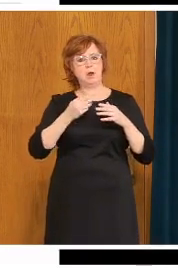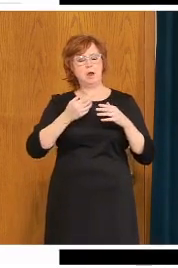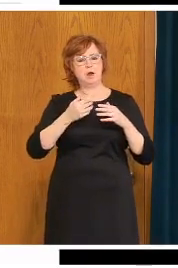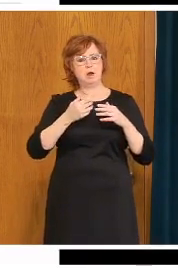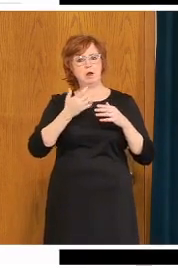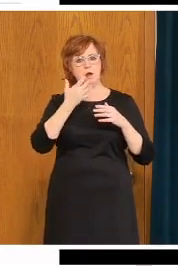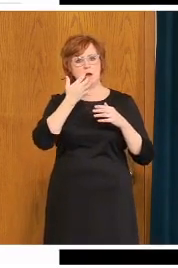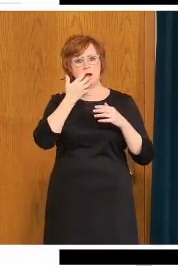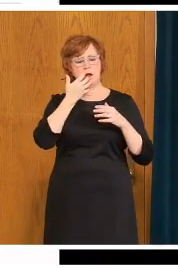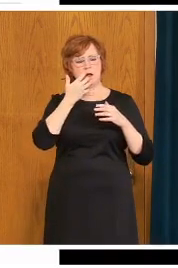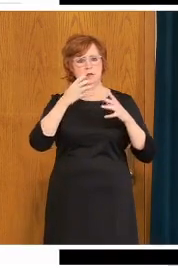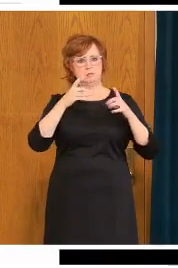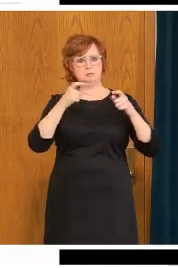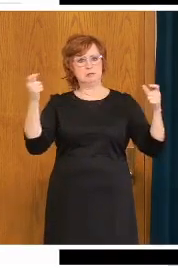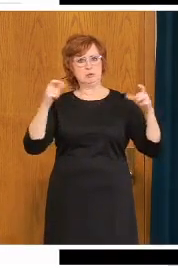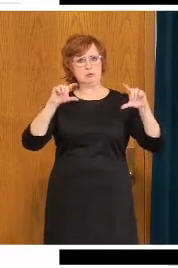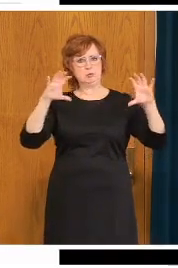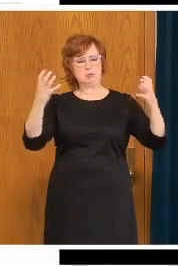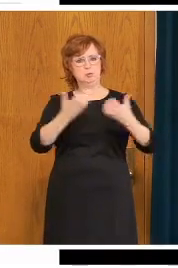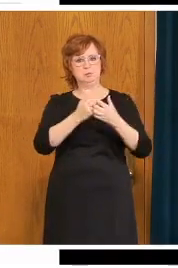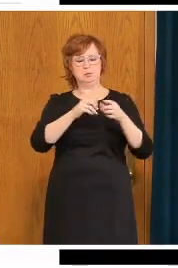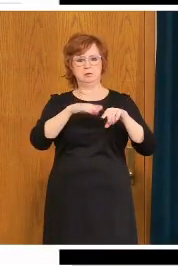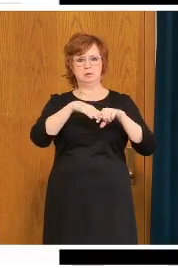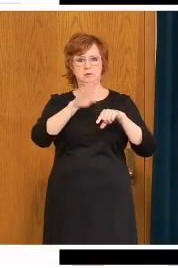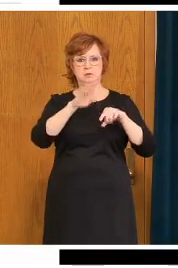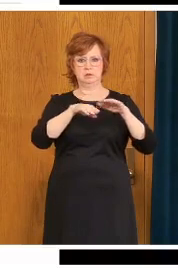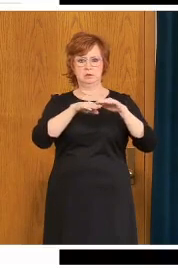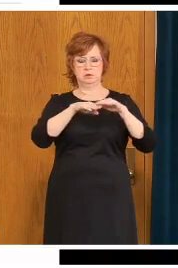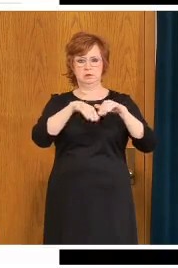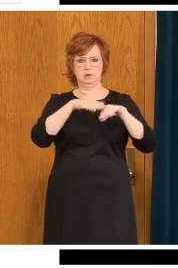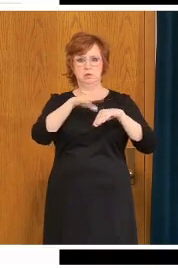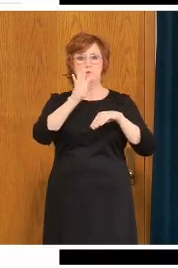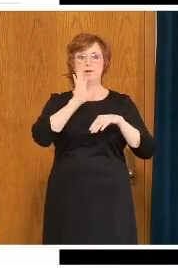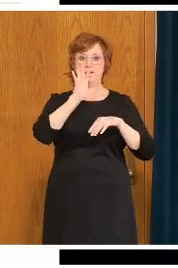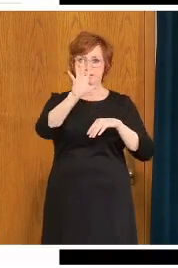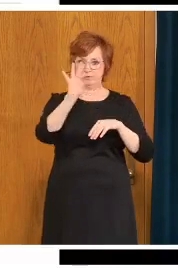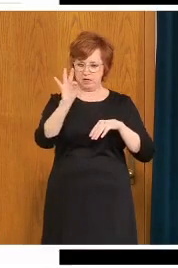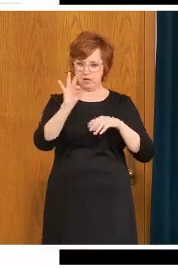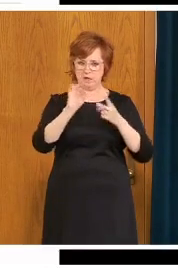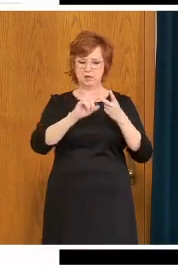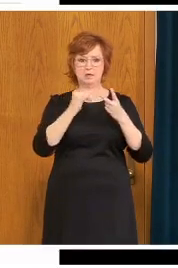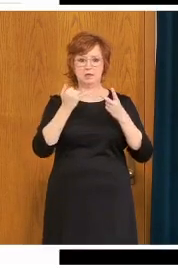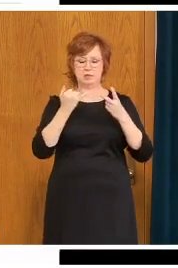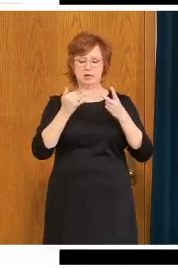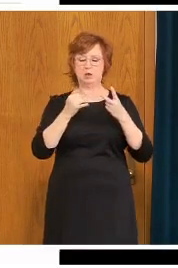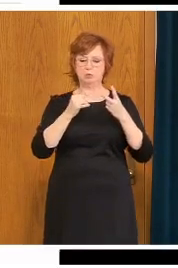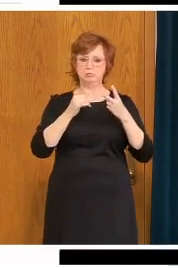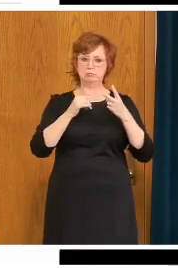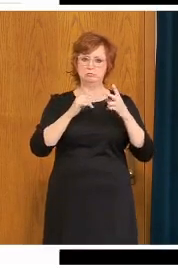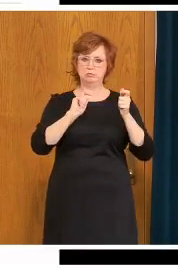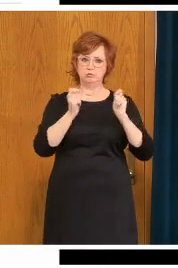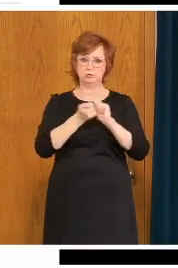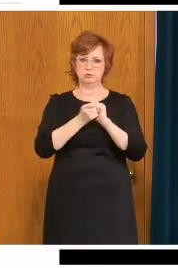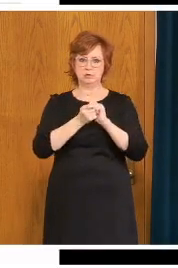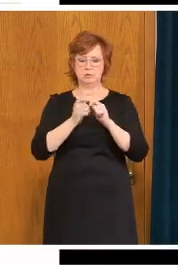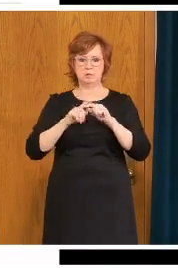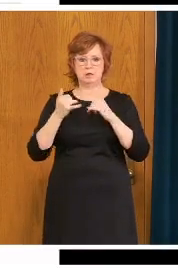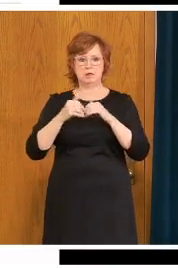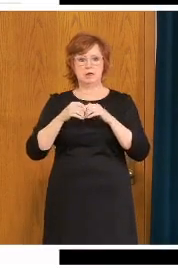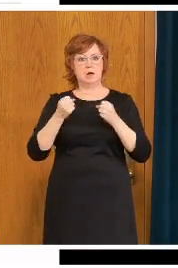lower in people 60 and older. Hospitalizations were higher in people 60 and older. Thankfully, they are much